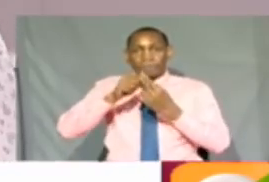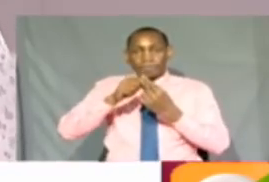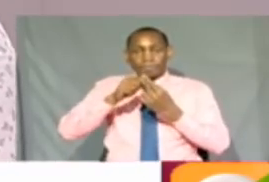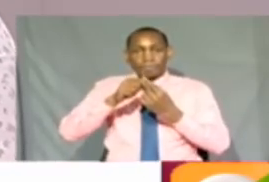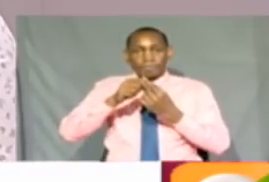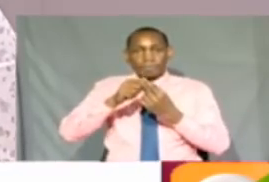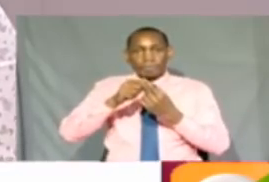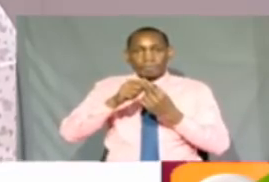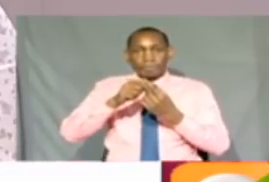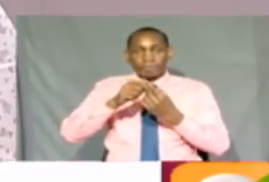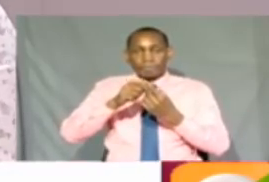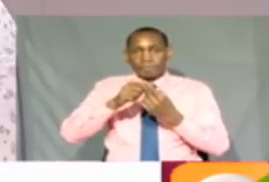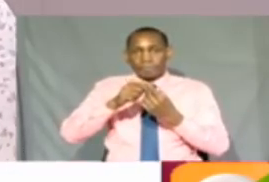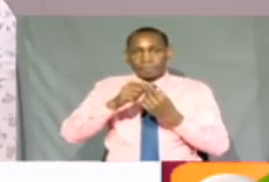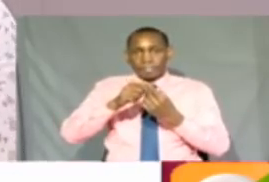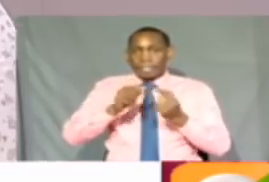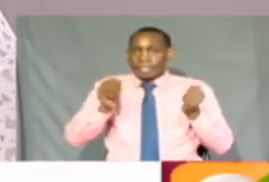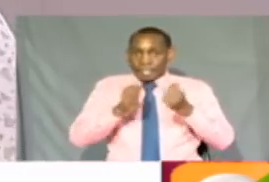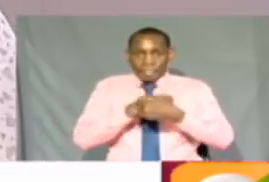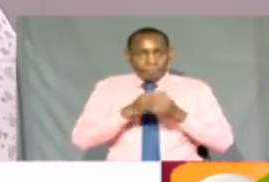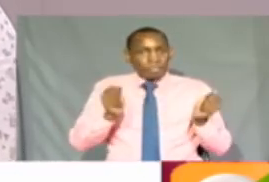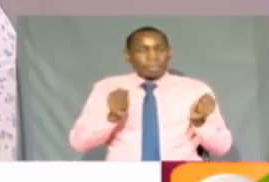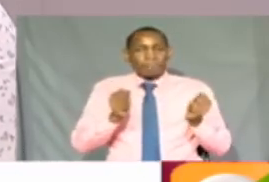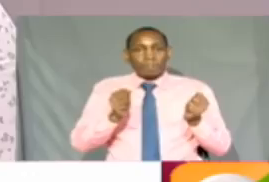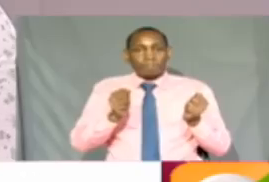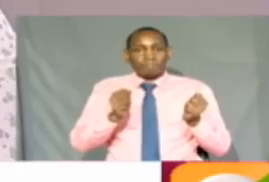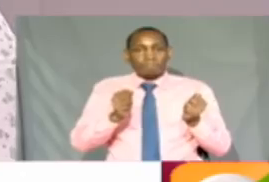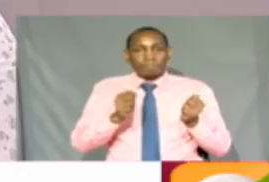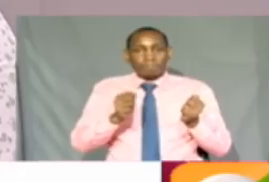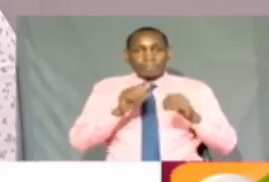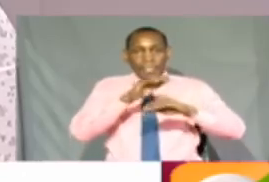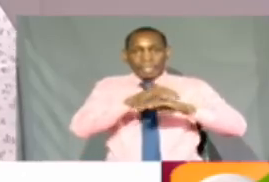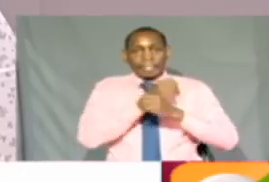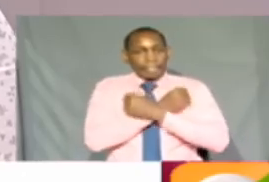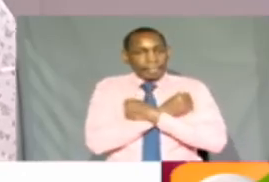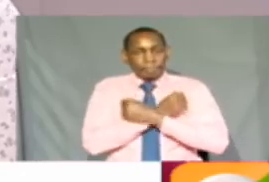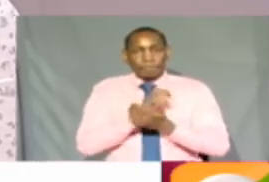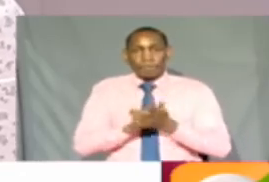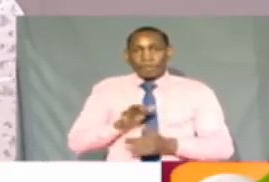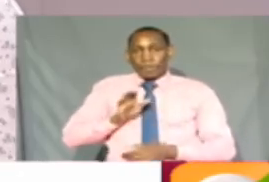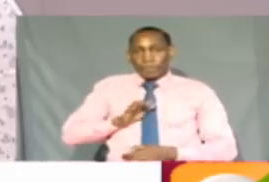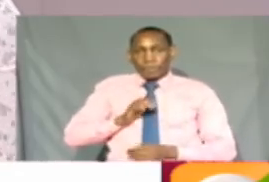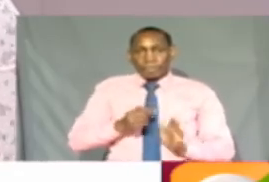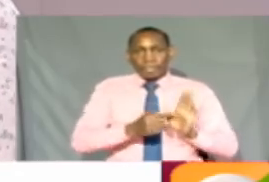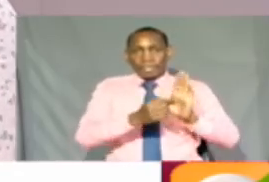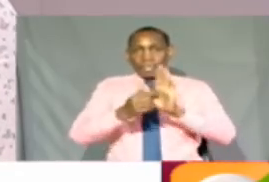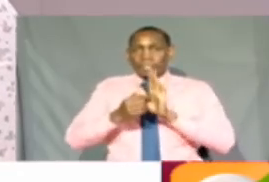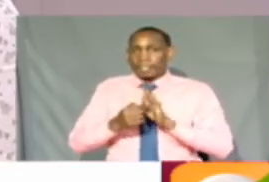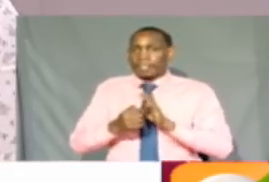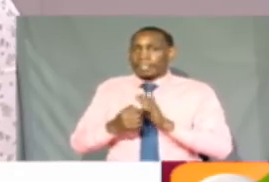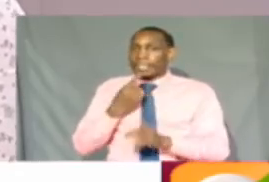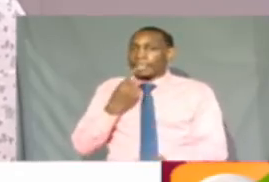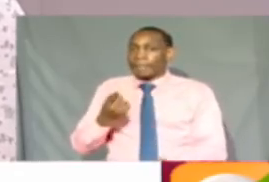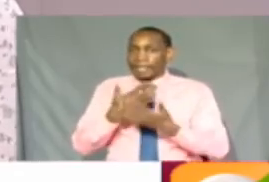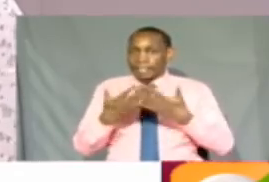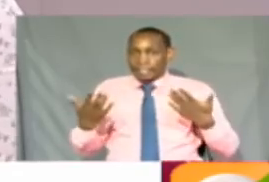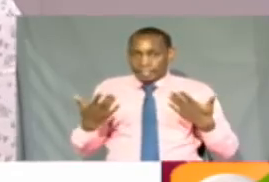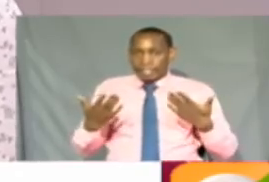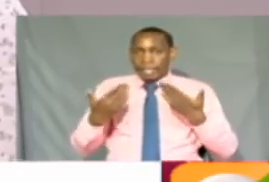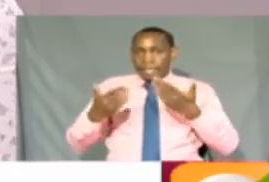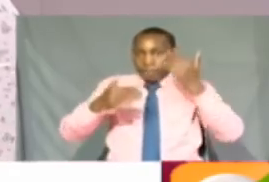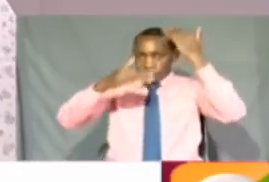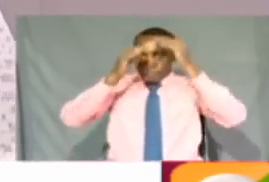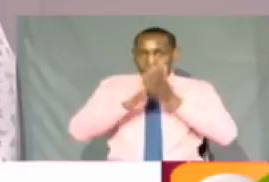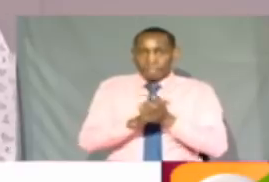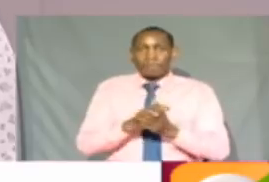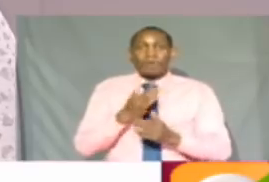girlfriend. How? Either boy, you can't afford one. Women are not expensive. You know, women are not expensive. They just demand things. You're in campus. You